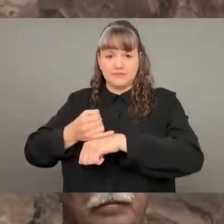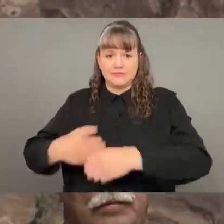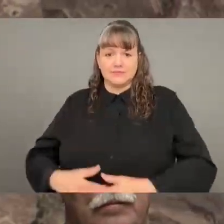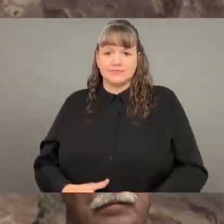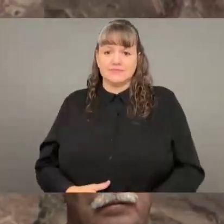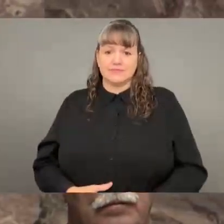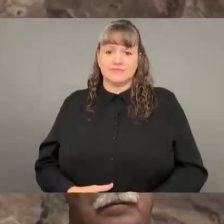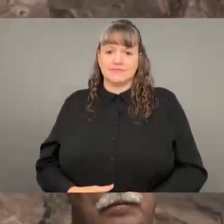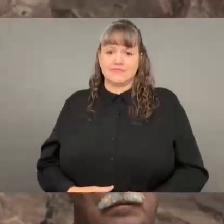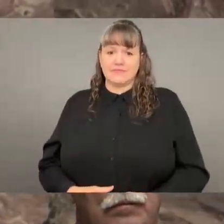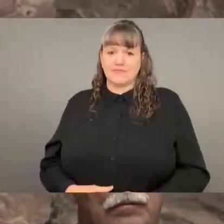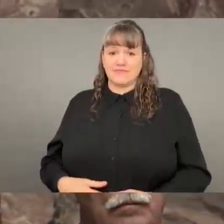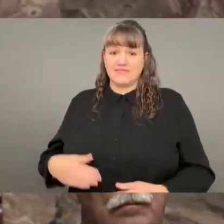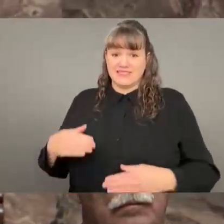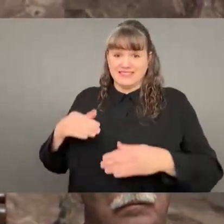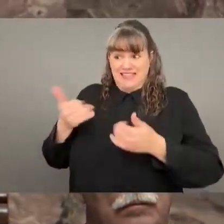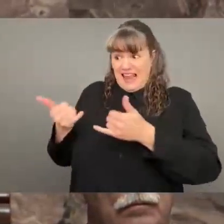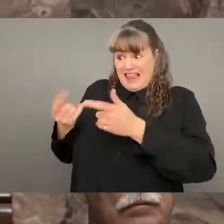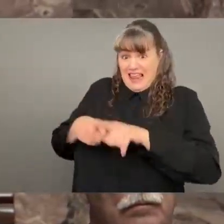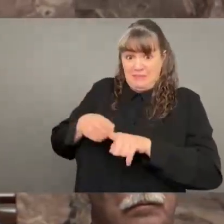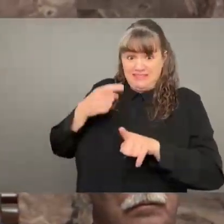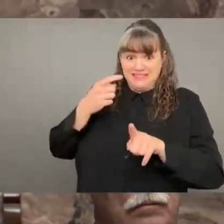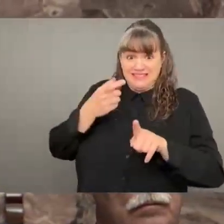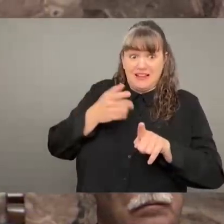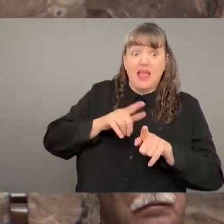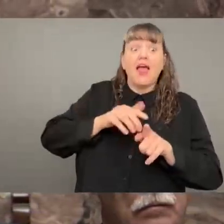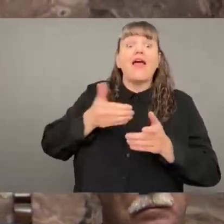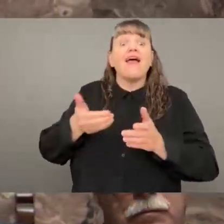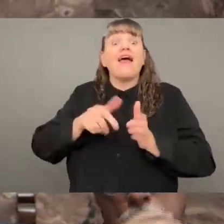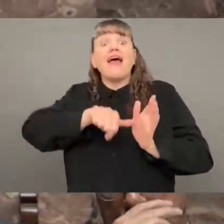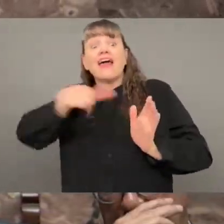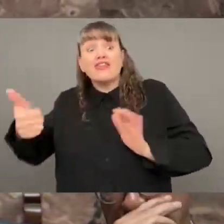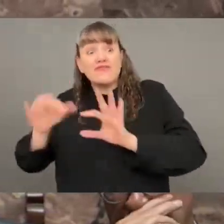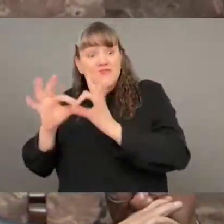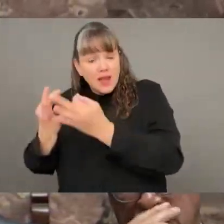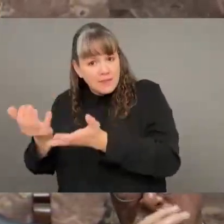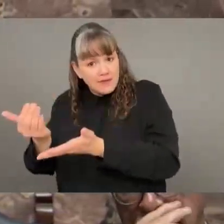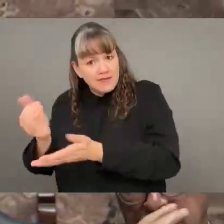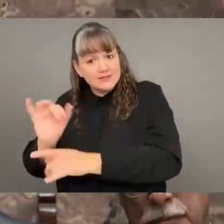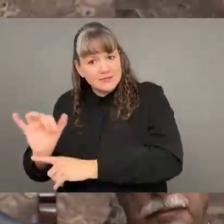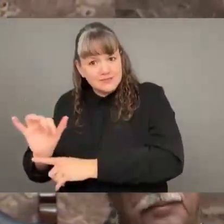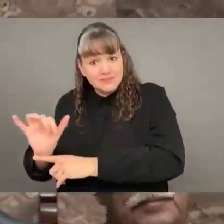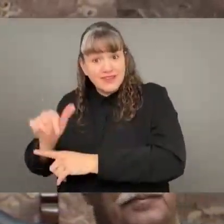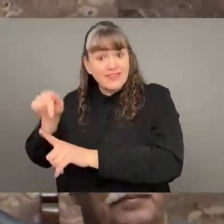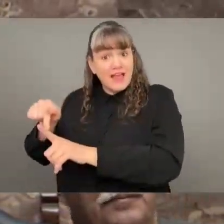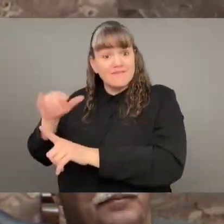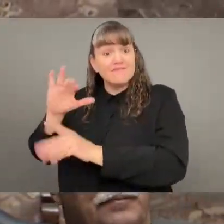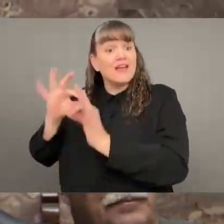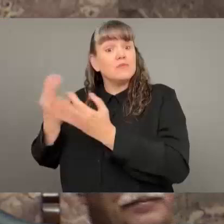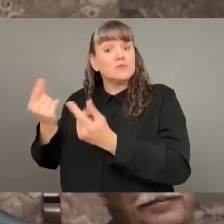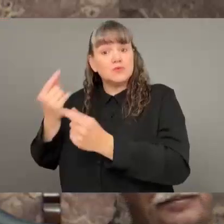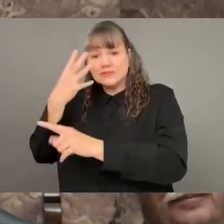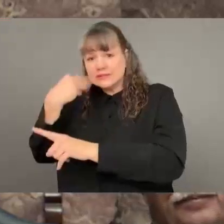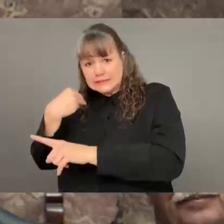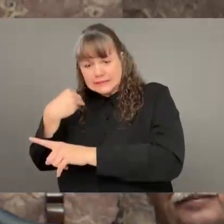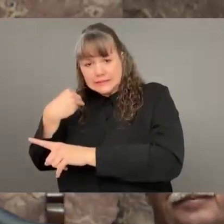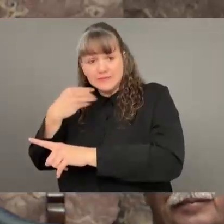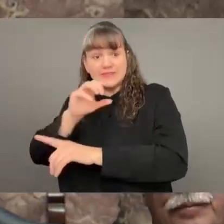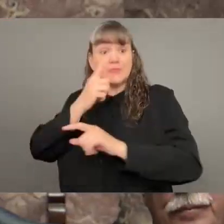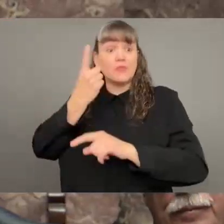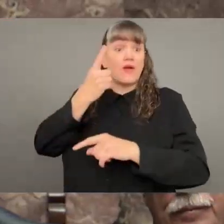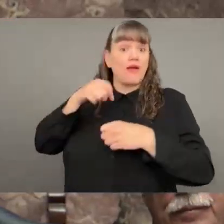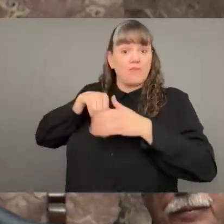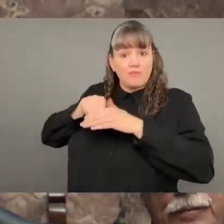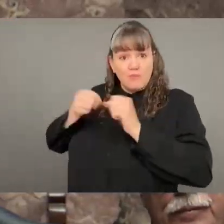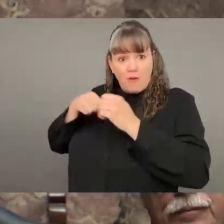broke in while they were sleeping. The intruder tried to re-enter the home after being forced out. The man was reportedly intoxicated